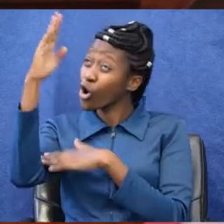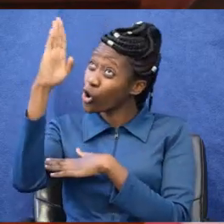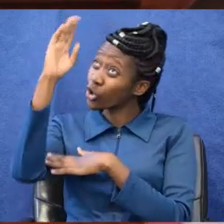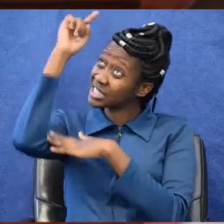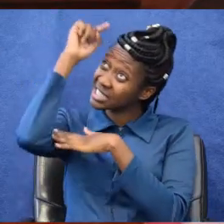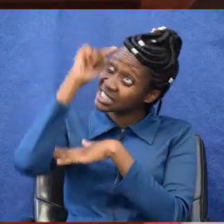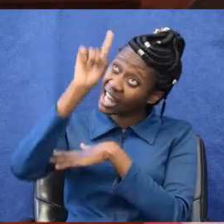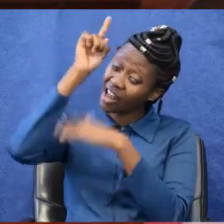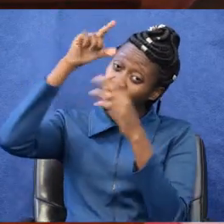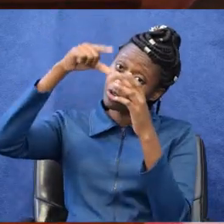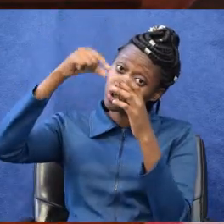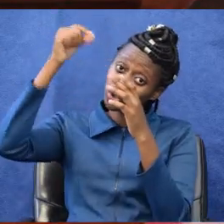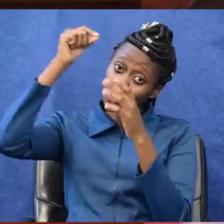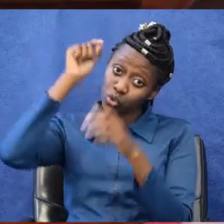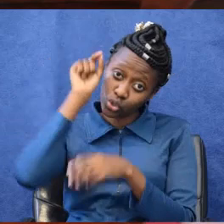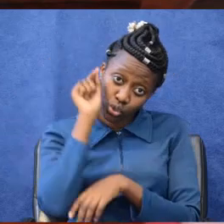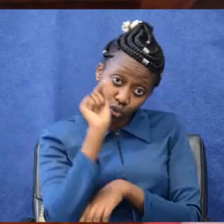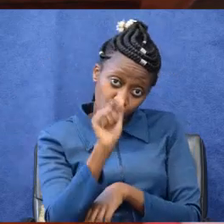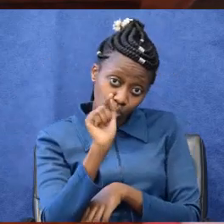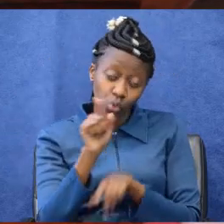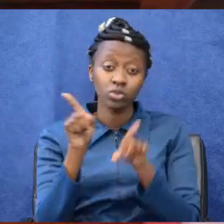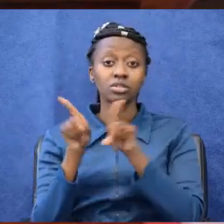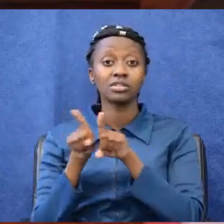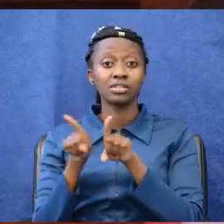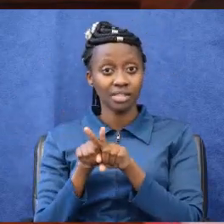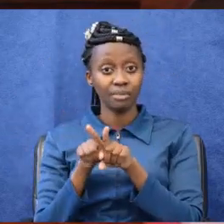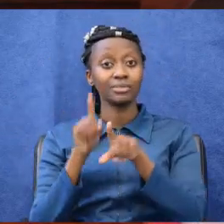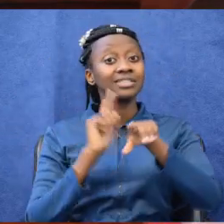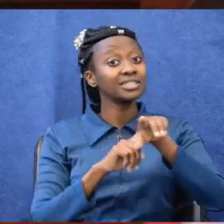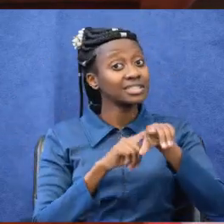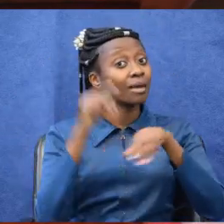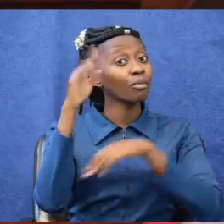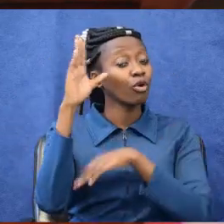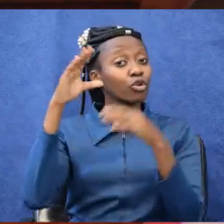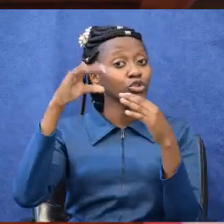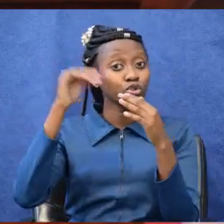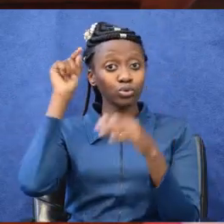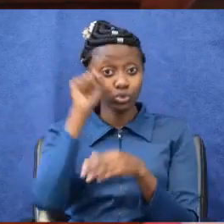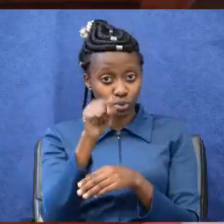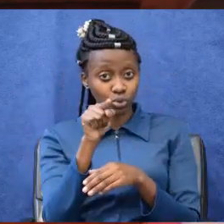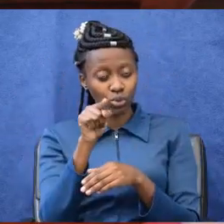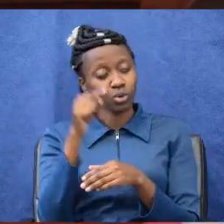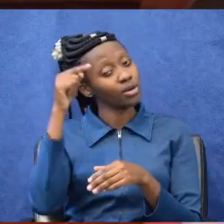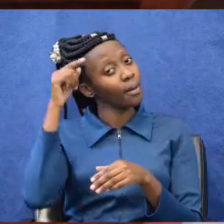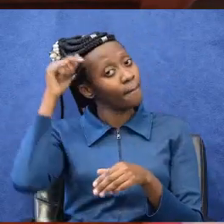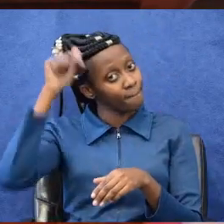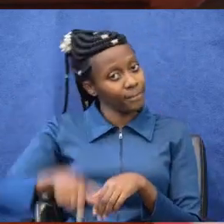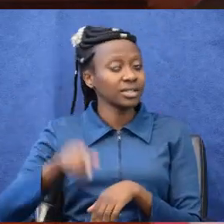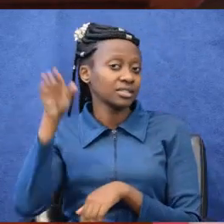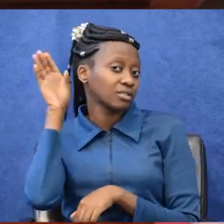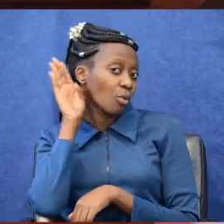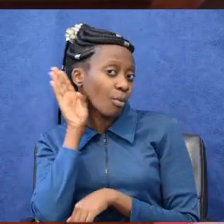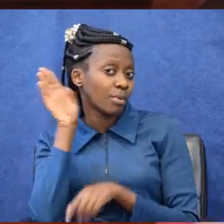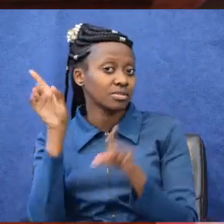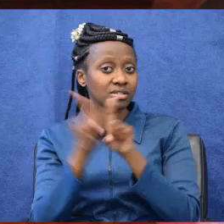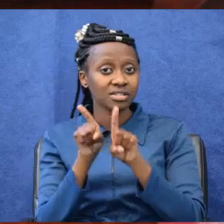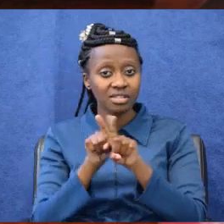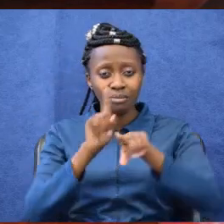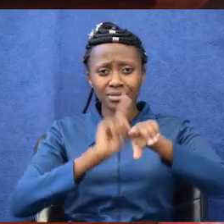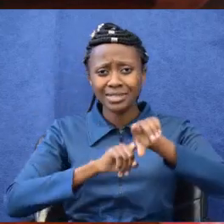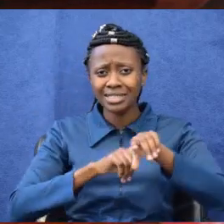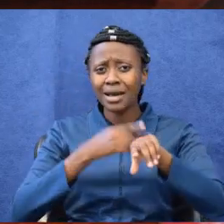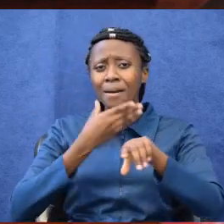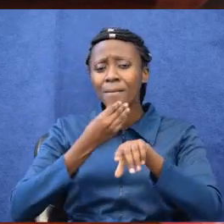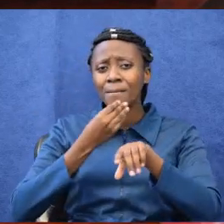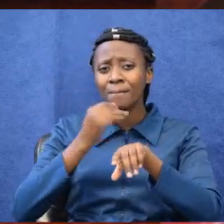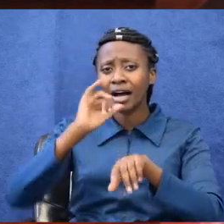who chose God. And whenever he chooses you, you have to adhere to what he is saying. This young man, Josiah, was